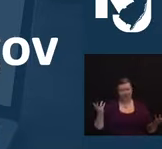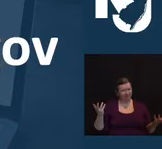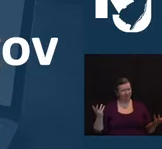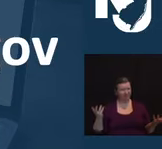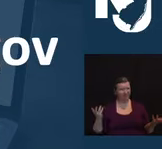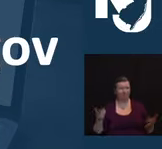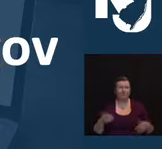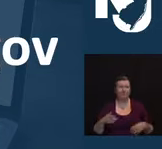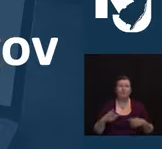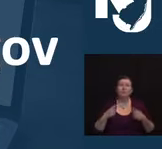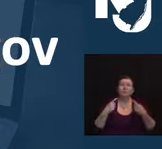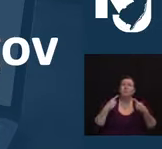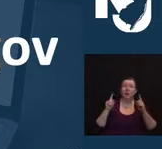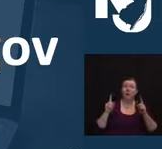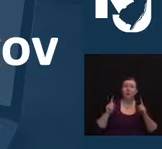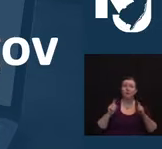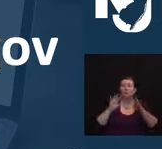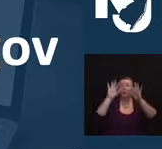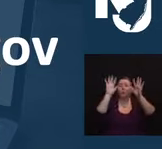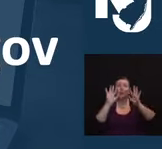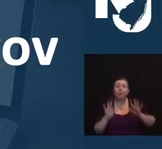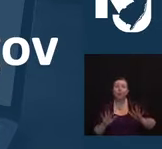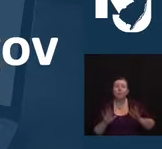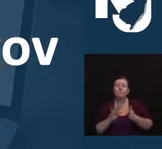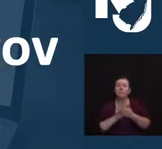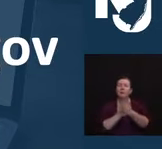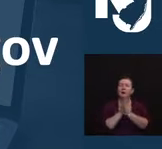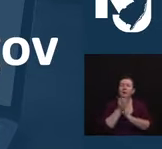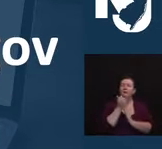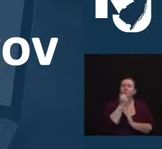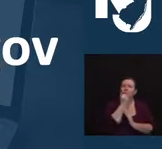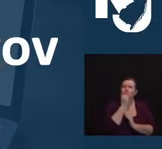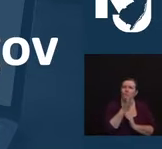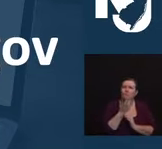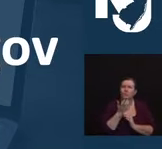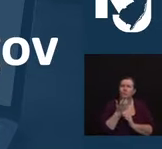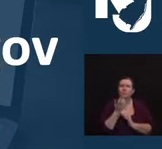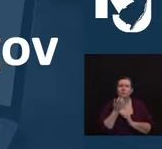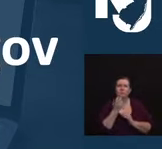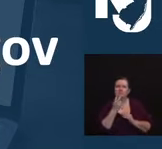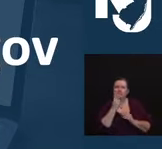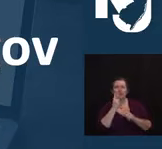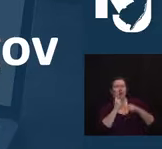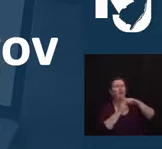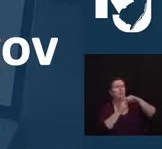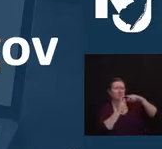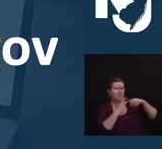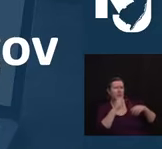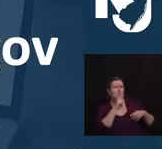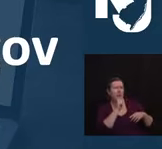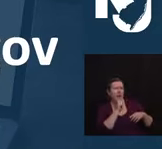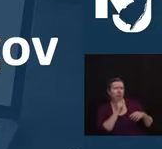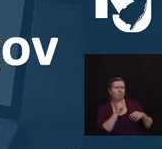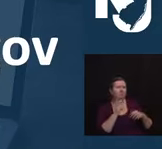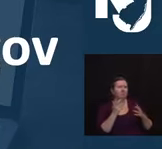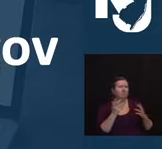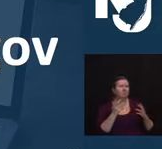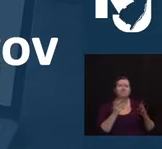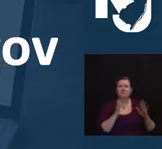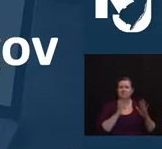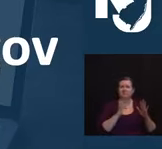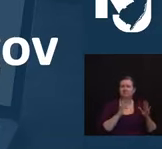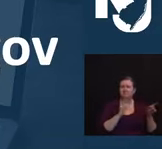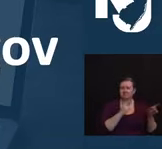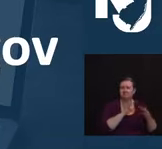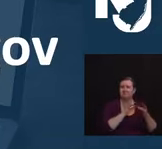warmer, I'm happy to say I'll predict that you have very little to report on the weather front other than it's nice. I'm encouraging everyone in the